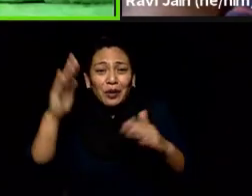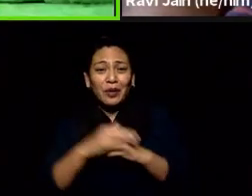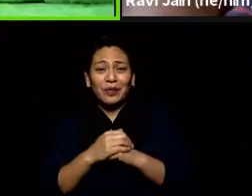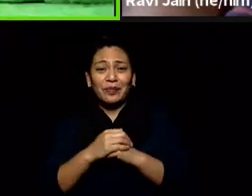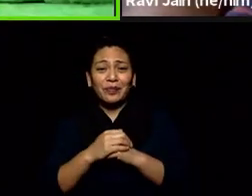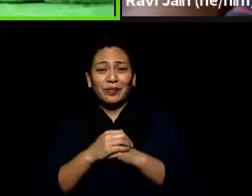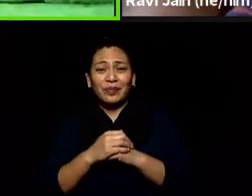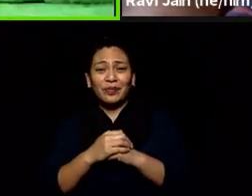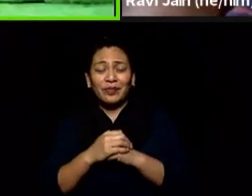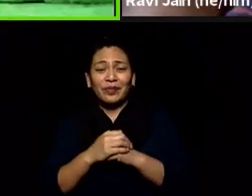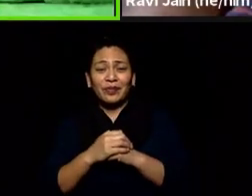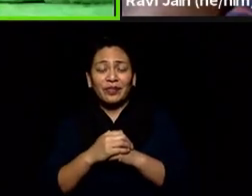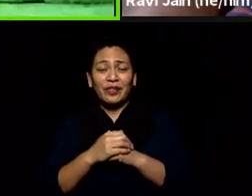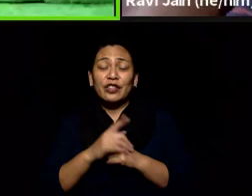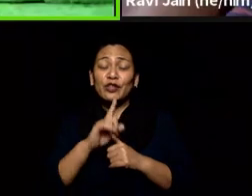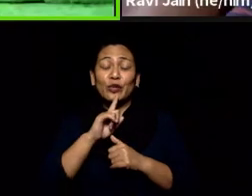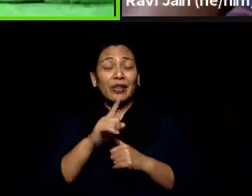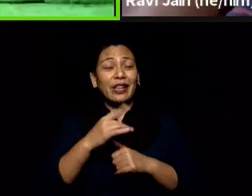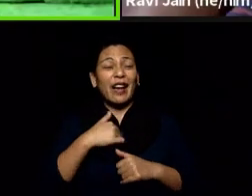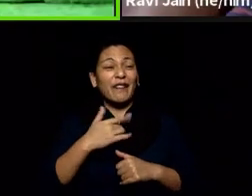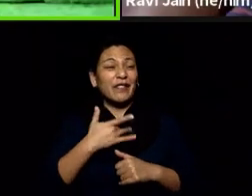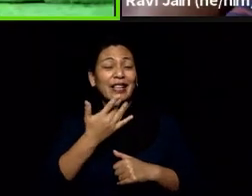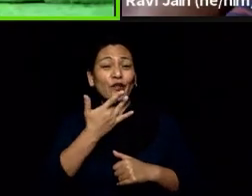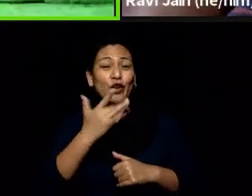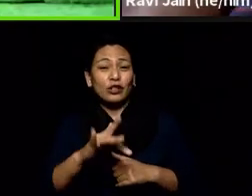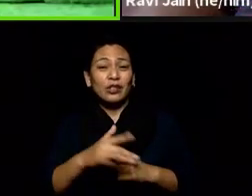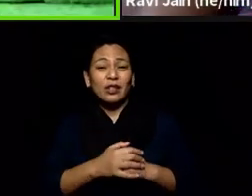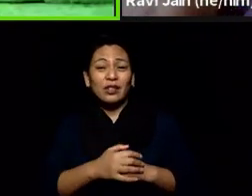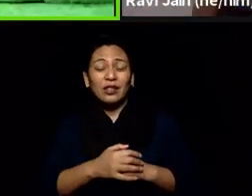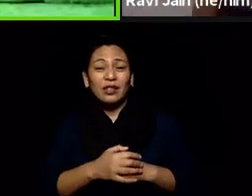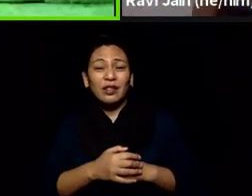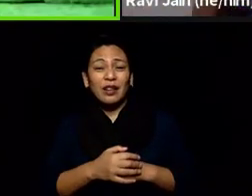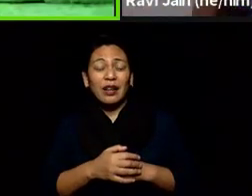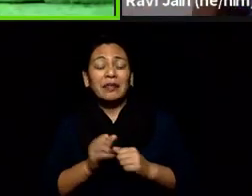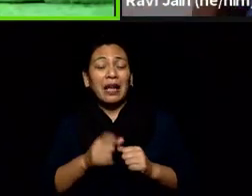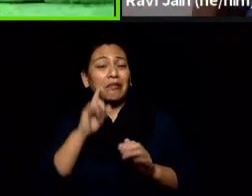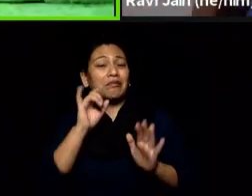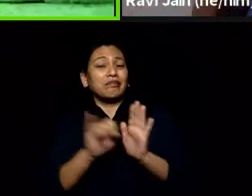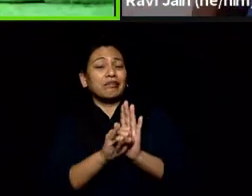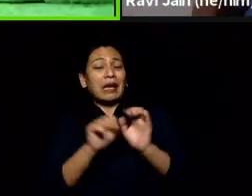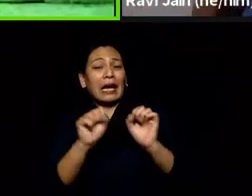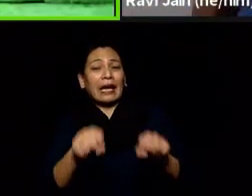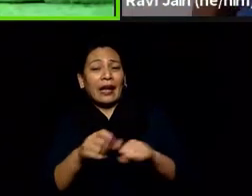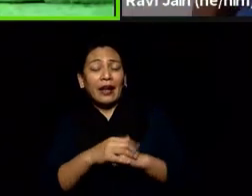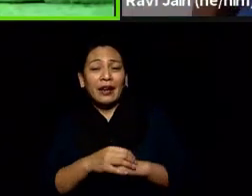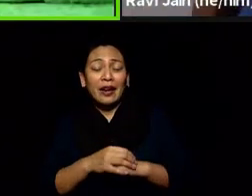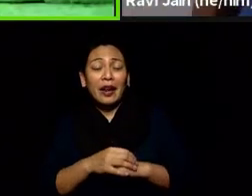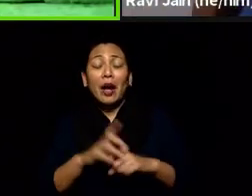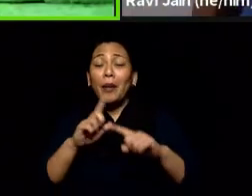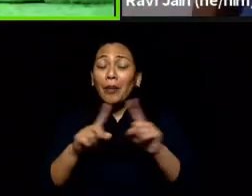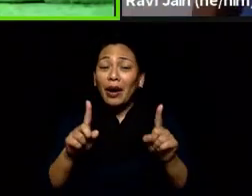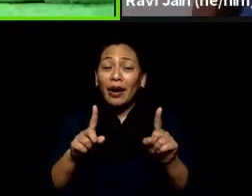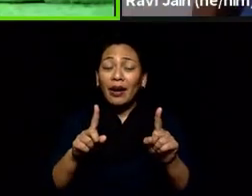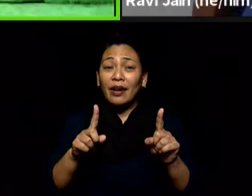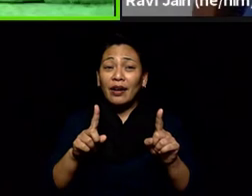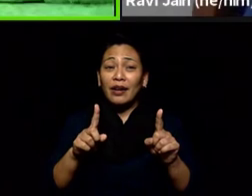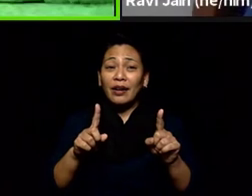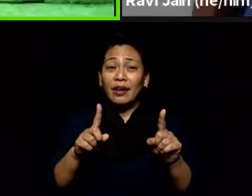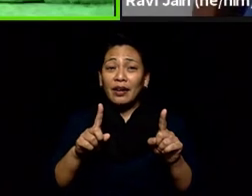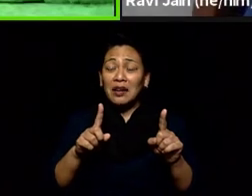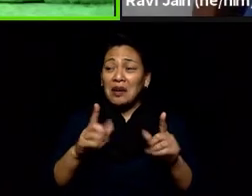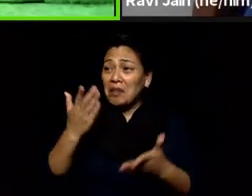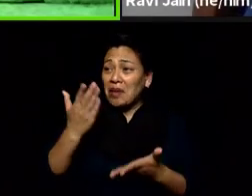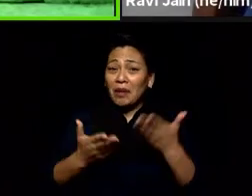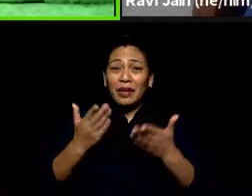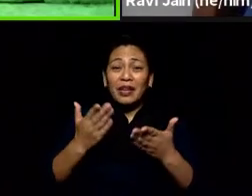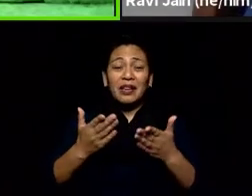I feel fortunate in that regard, but are there still so many places where I think I could show up to